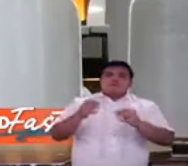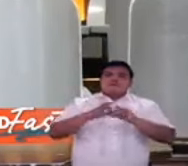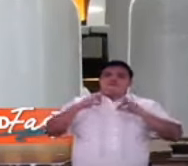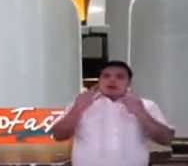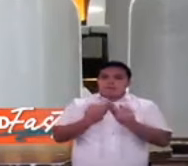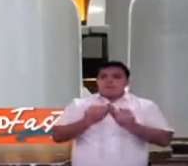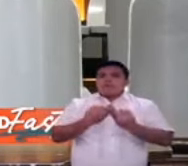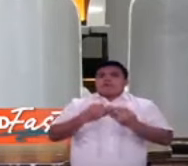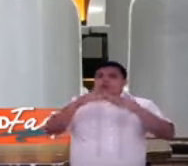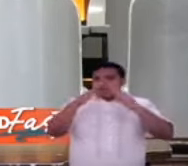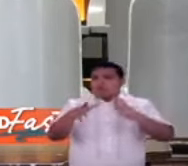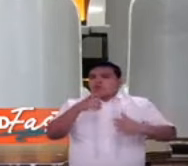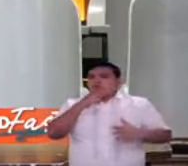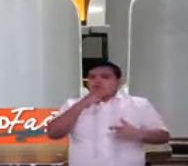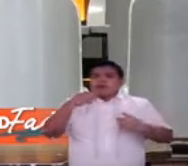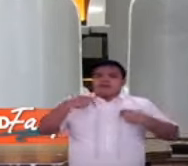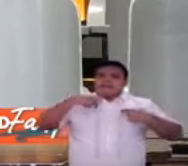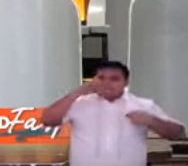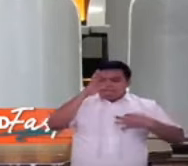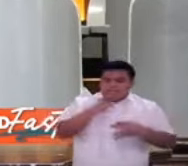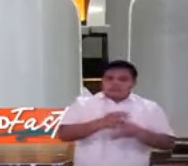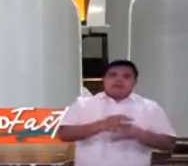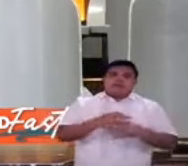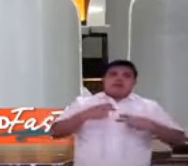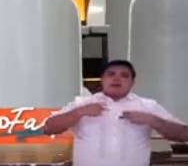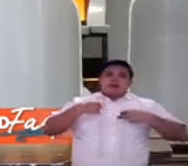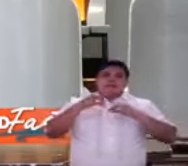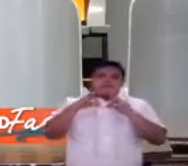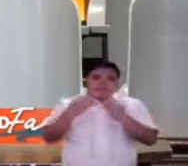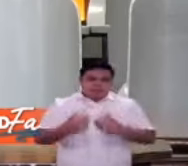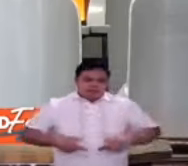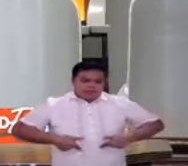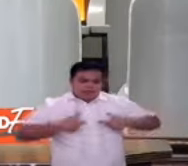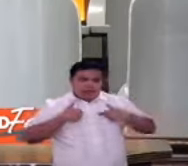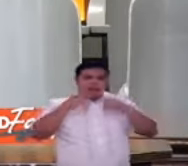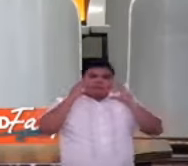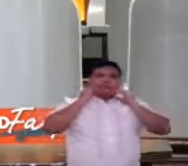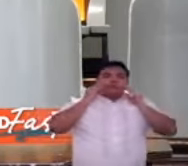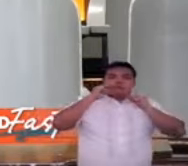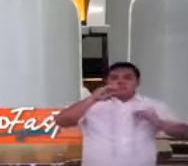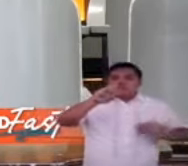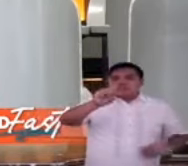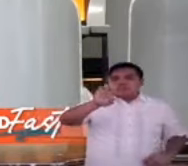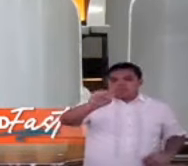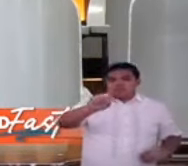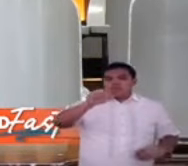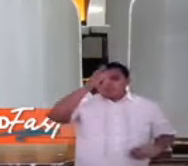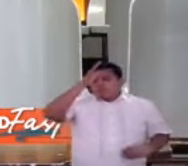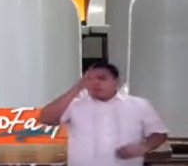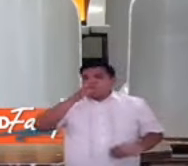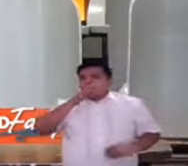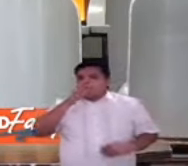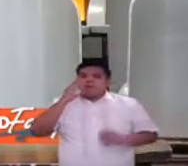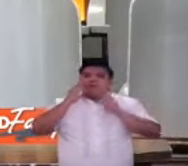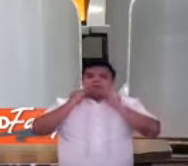are families of faith. Last Wednesday, we talked about the life of Moses and how Amram and